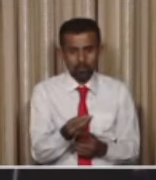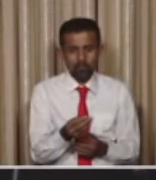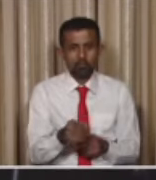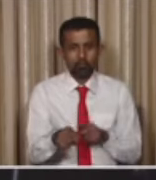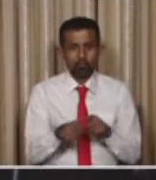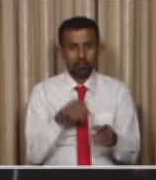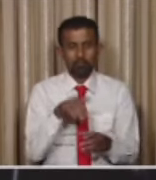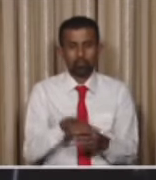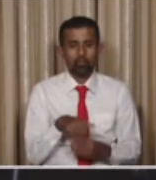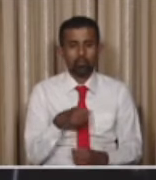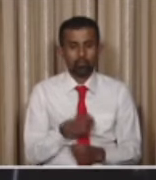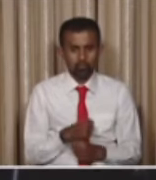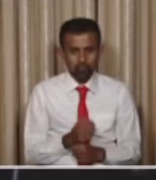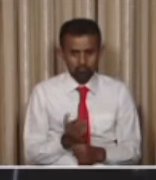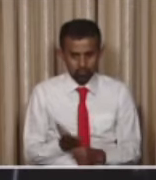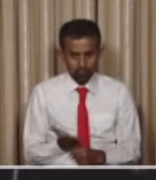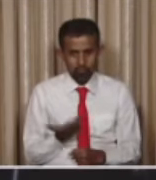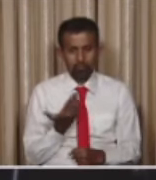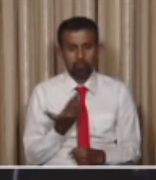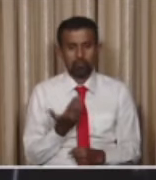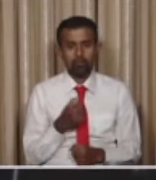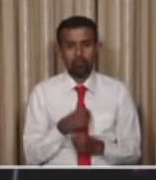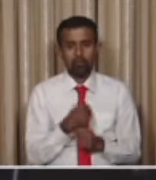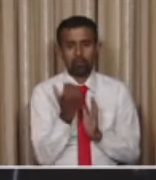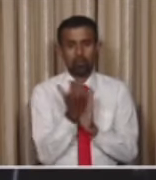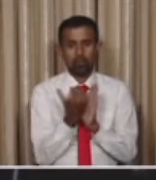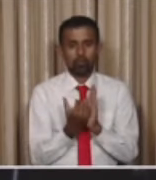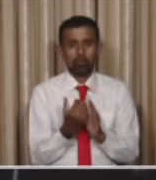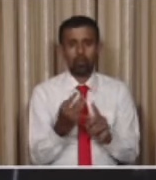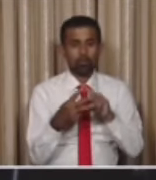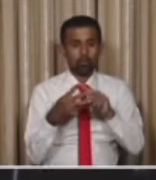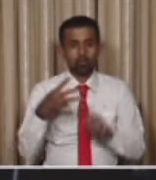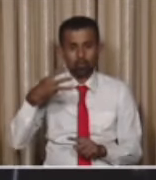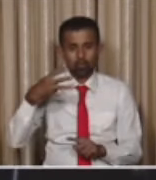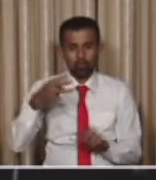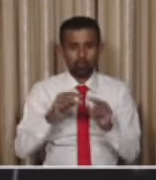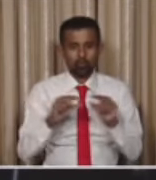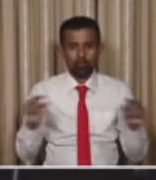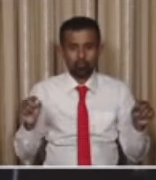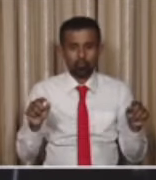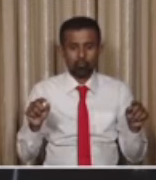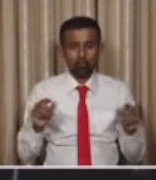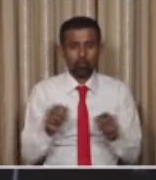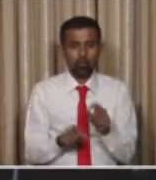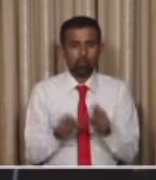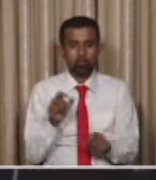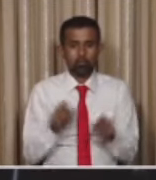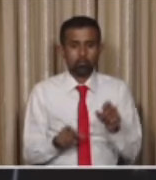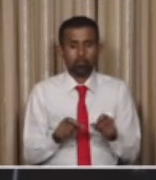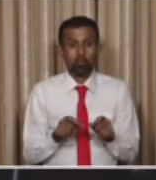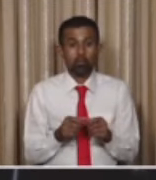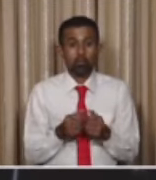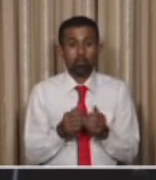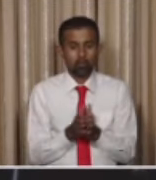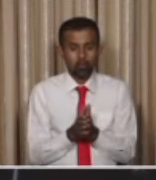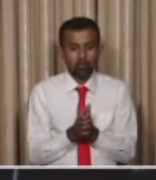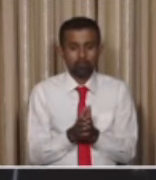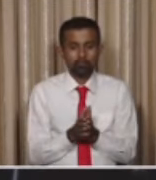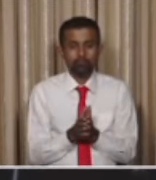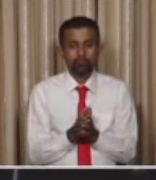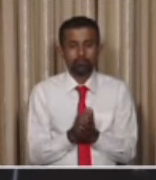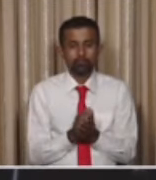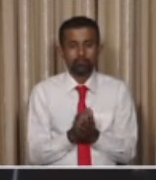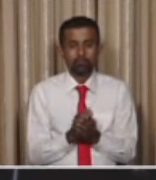the sovereignty is with the people. If the sovereignty is with the people of the country, how can only a group of people be